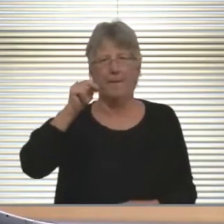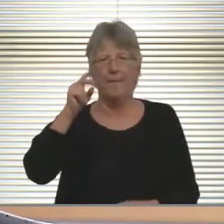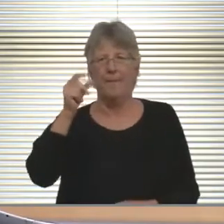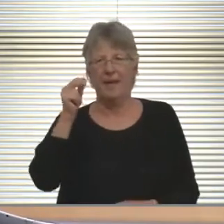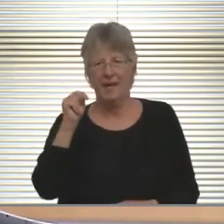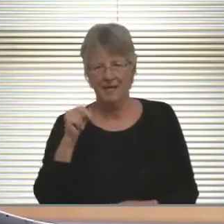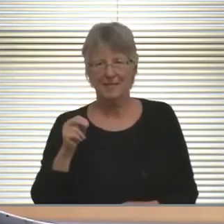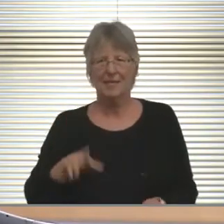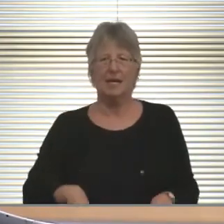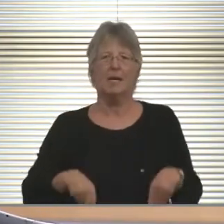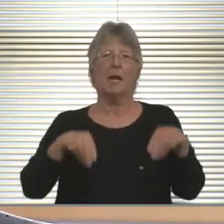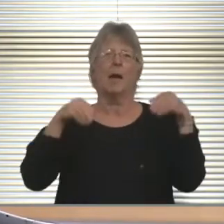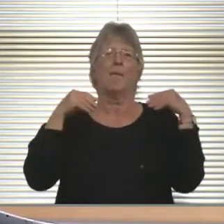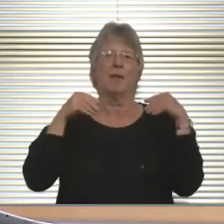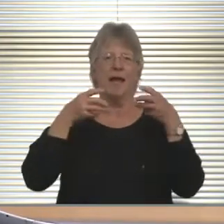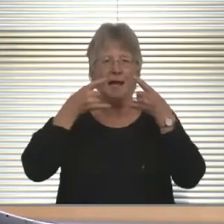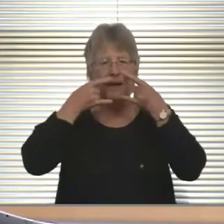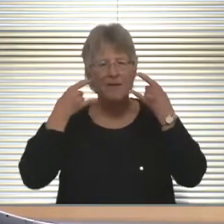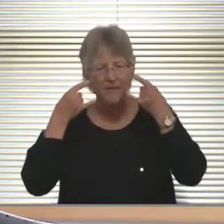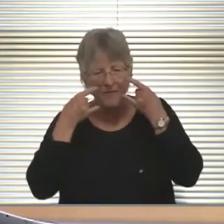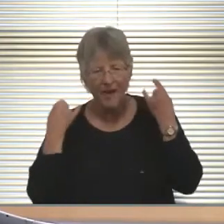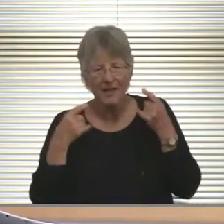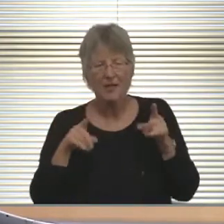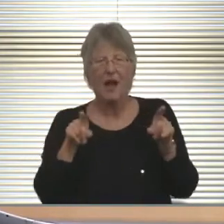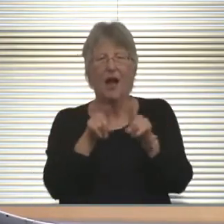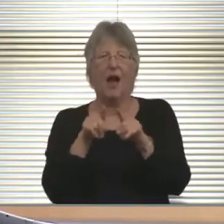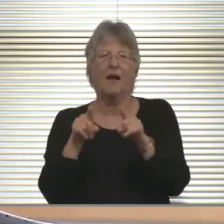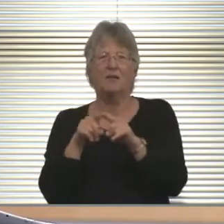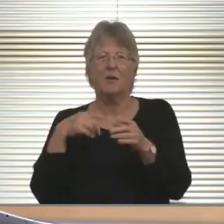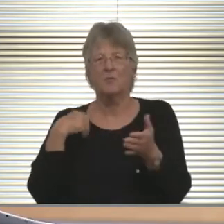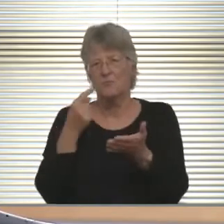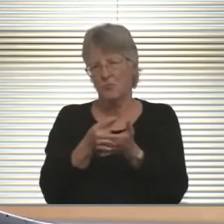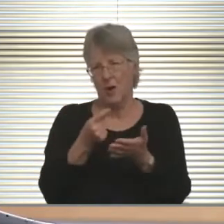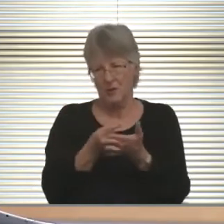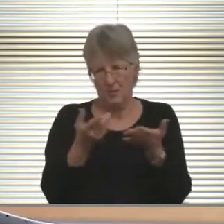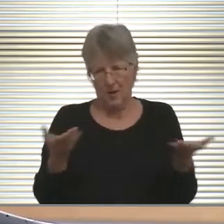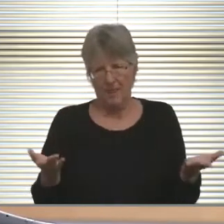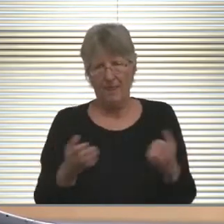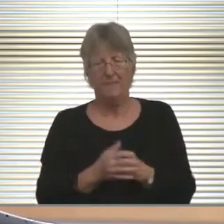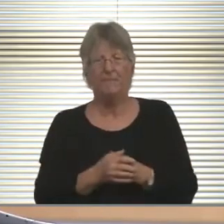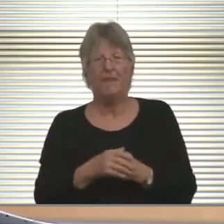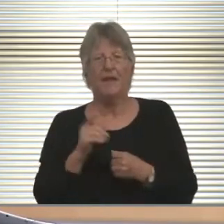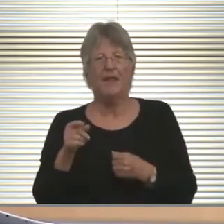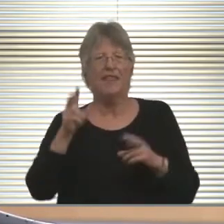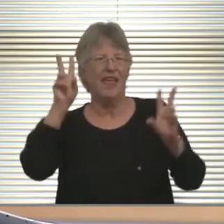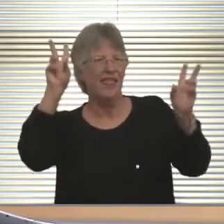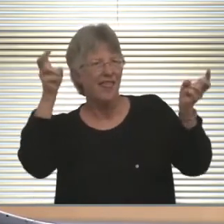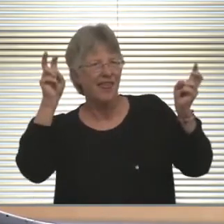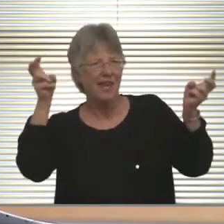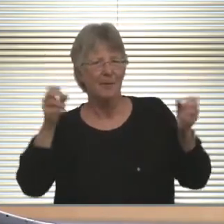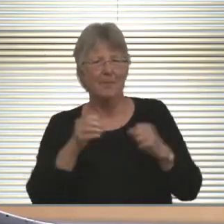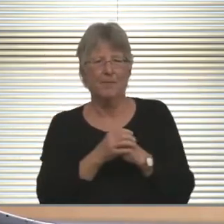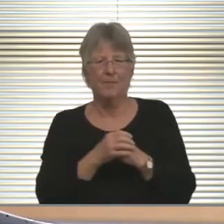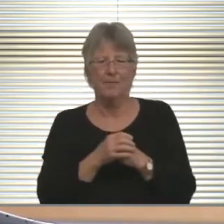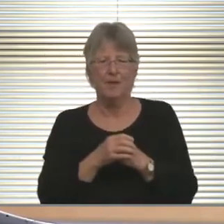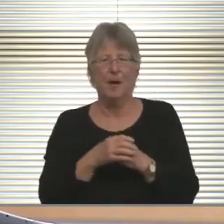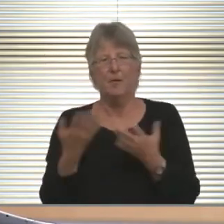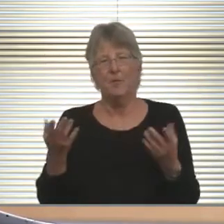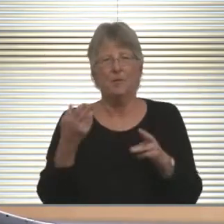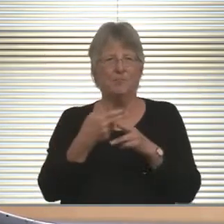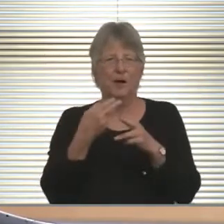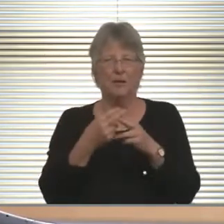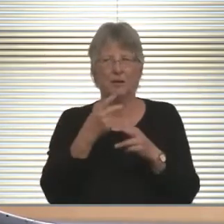a lanyard, a travel mug, and plush graduation bears. The theme for this package was their class color and mascot, which are the Red Griffins.